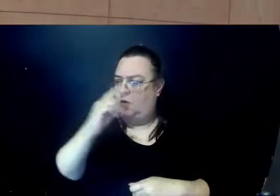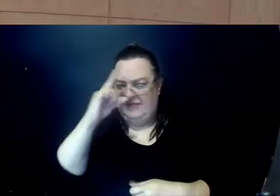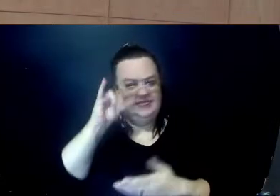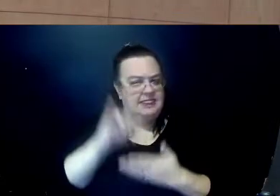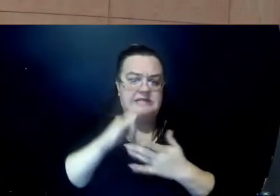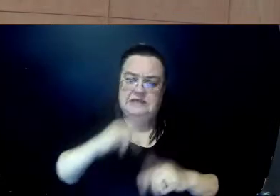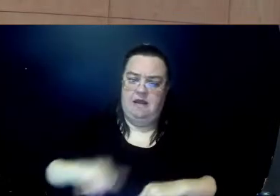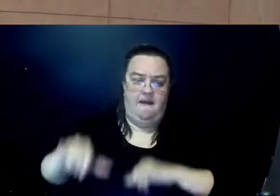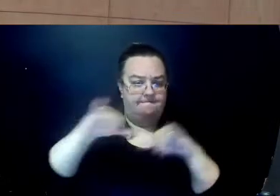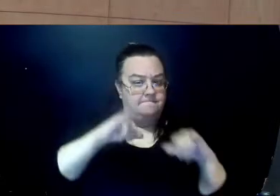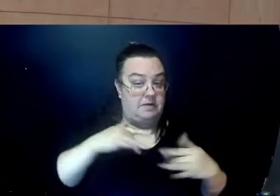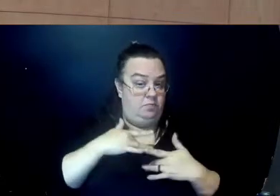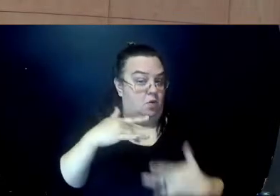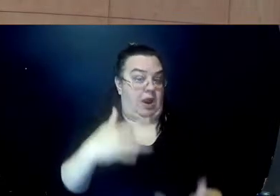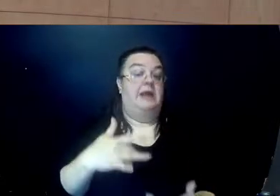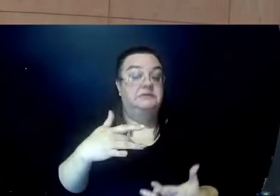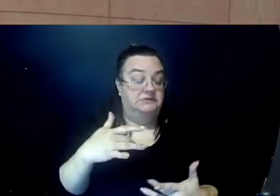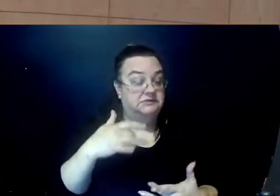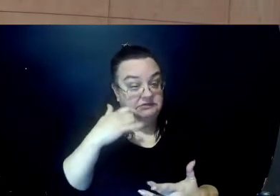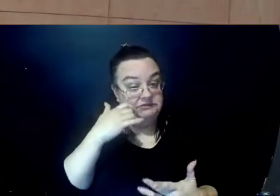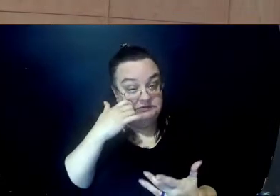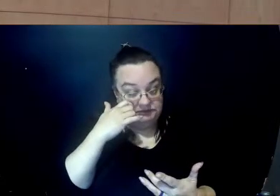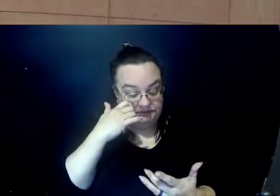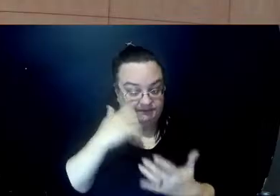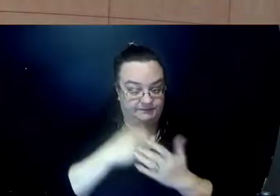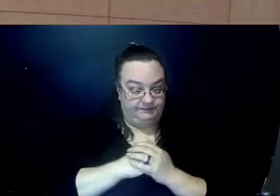practice to